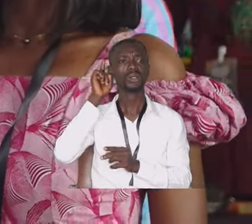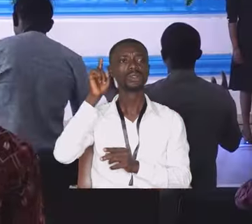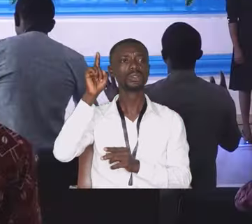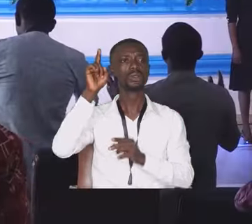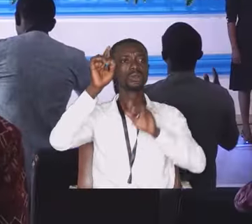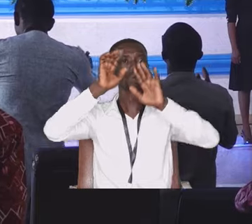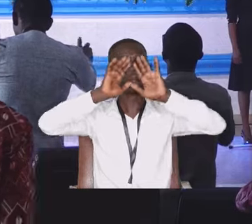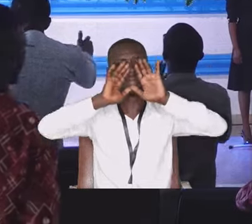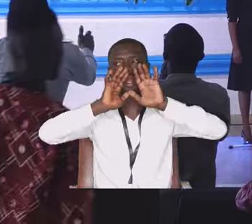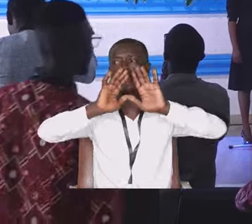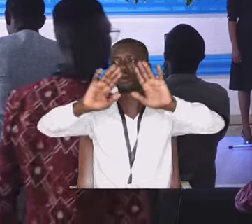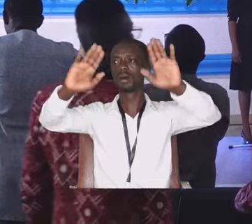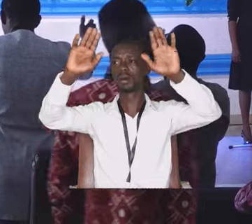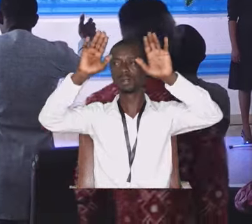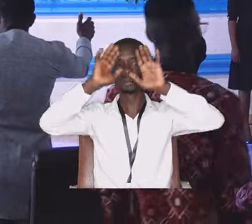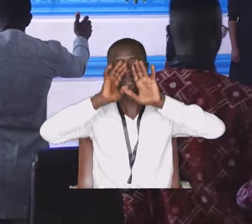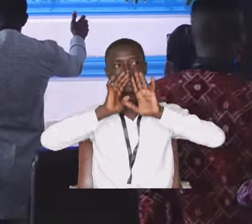honor you.